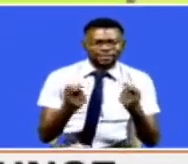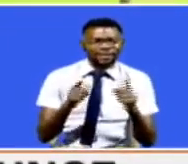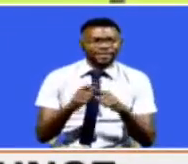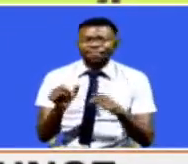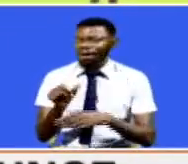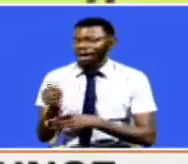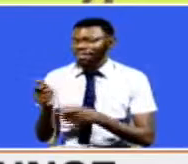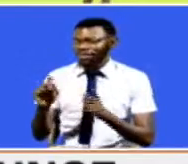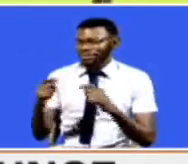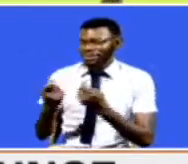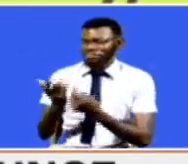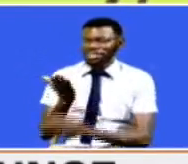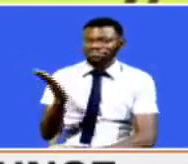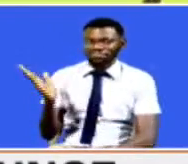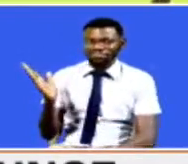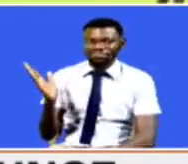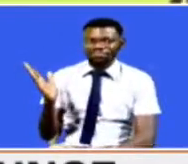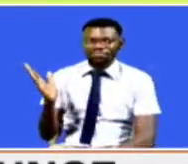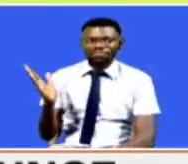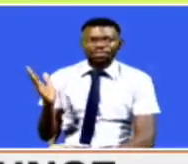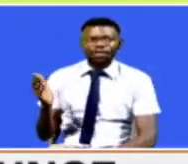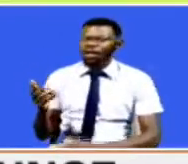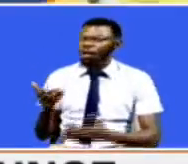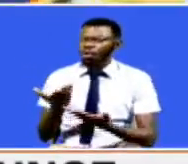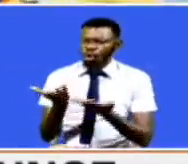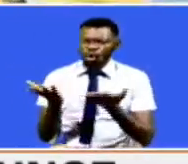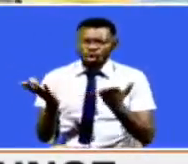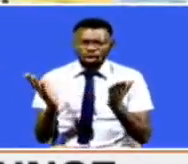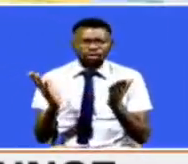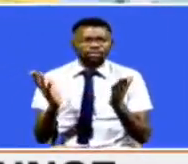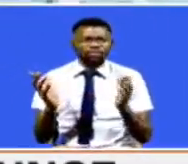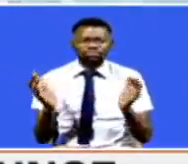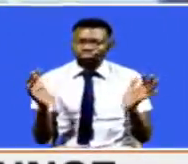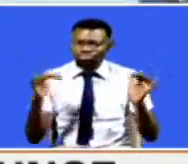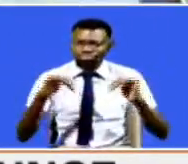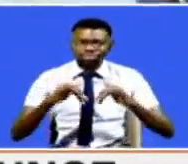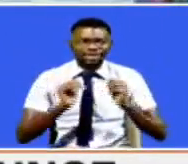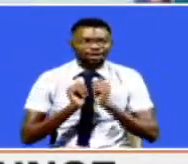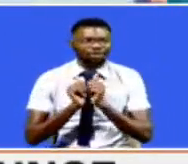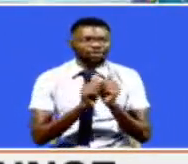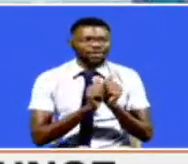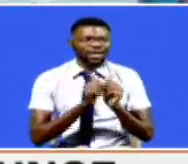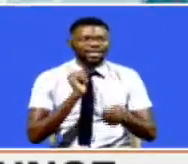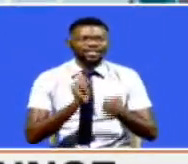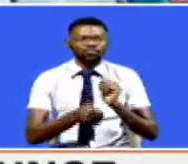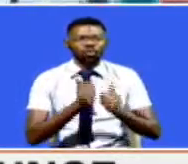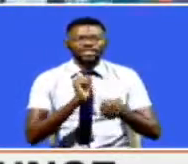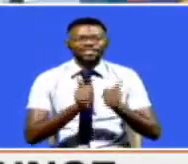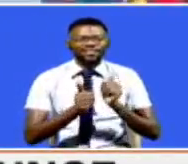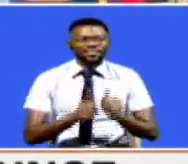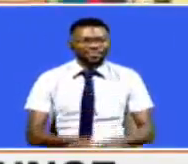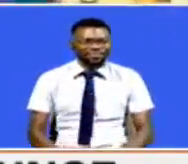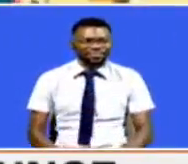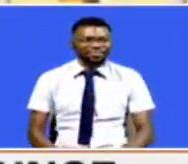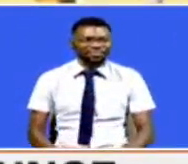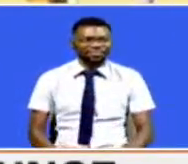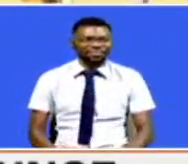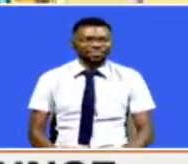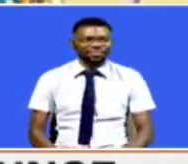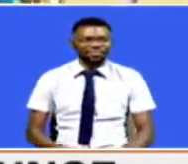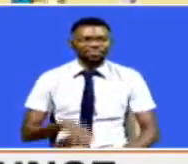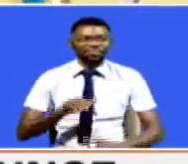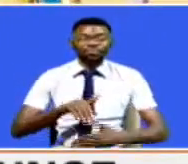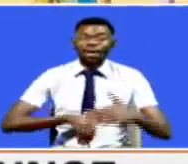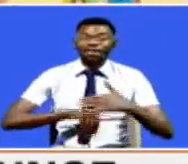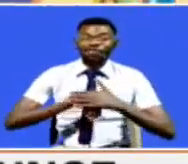team, including the Bunge athletics team, we all come together in sports, and that's the advantage of sports. Soccer must be a collective